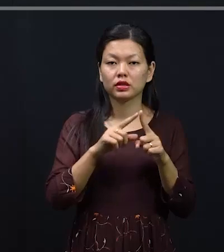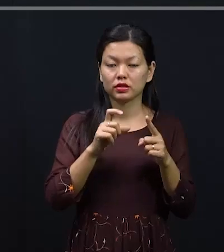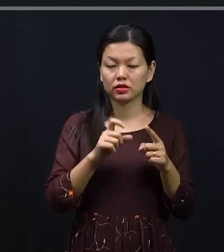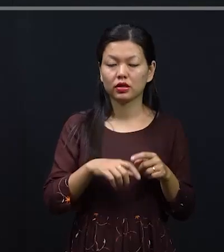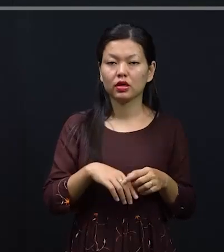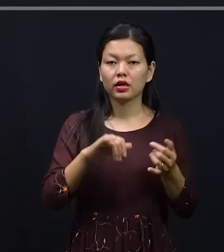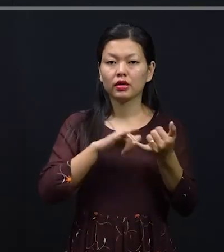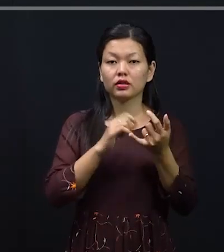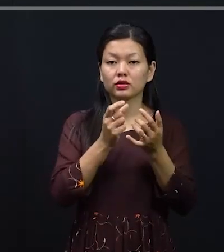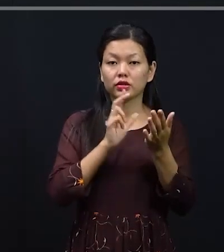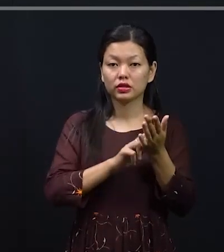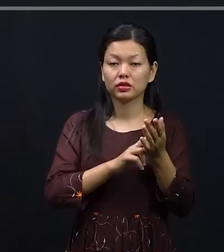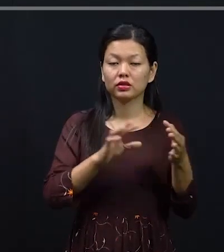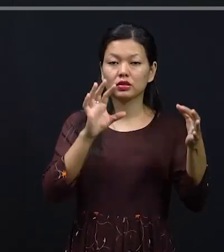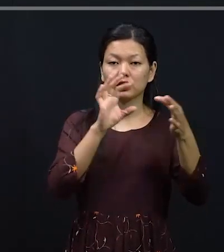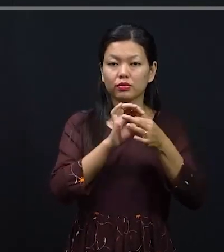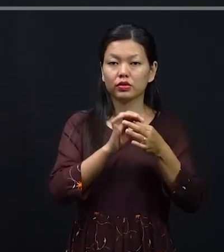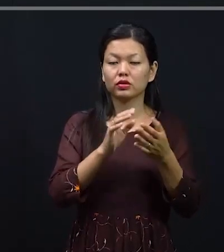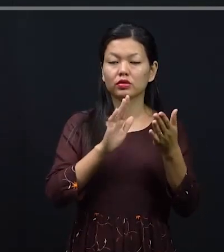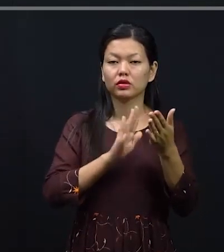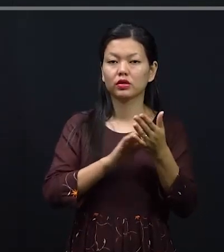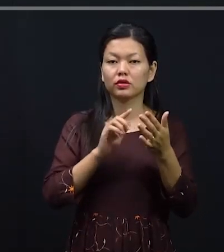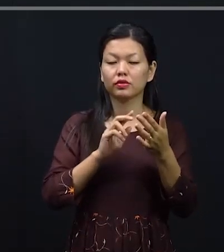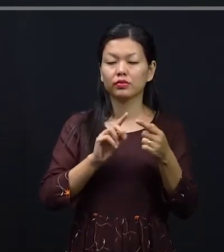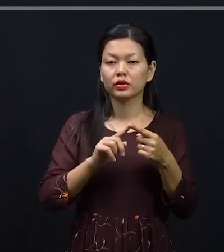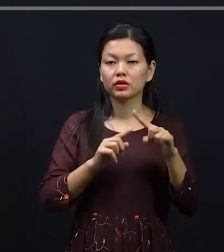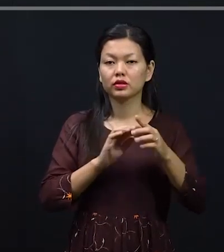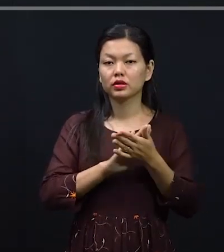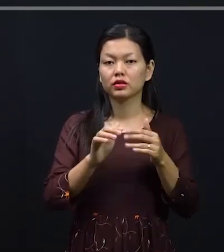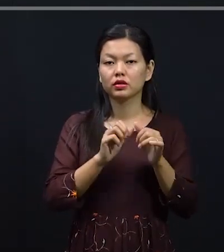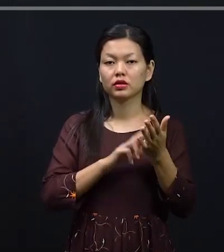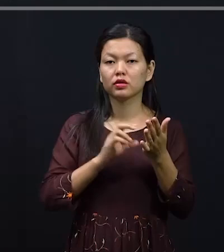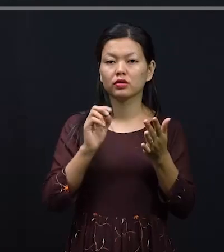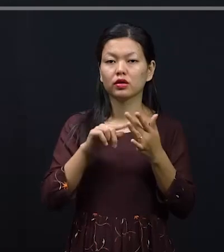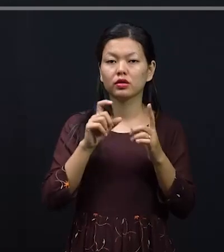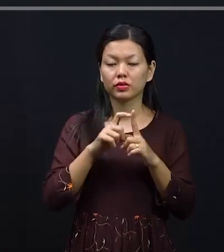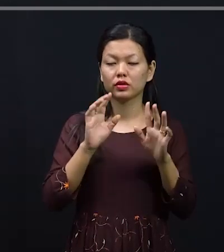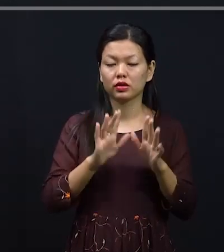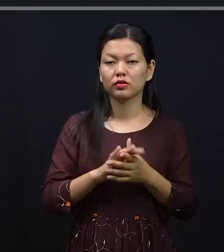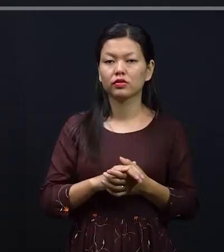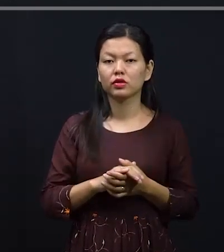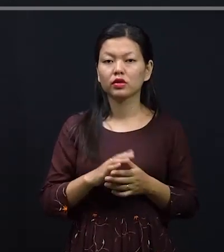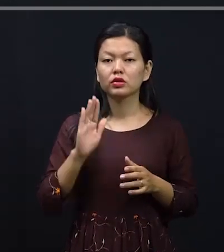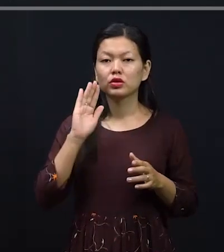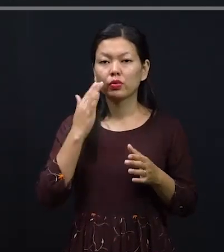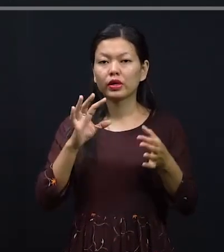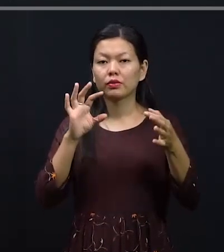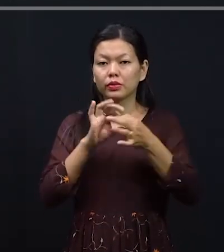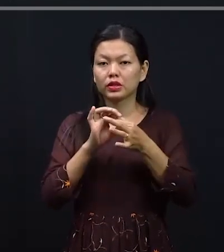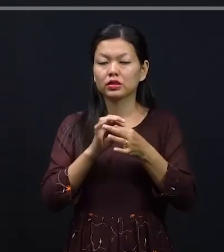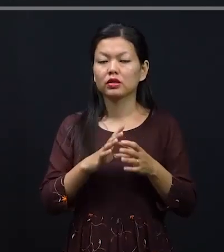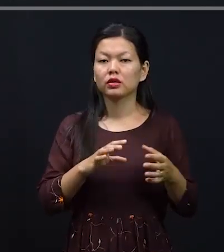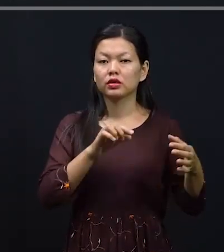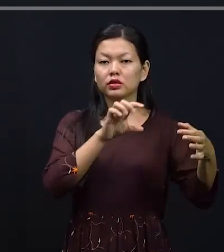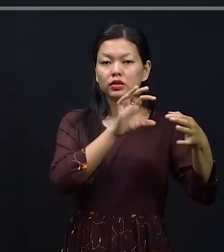acid, cysteine and methionine. So when viruses that were grown in culture medium containing radioactive sulfur, they